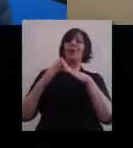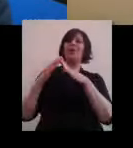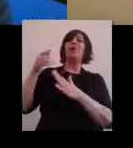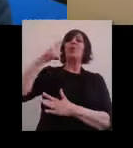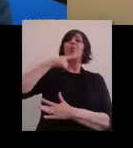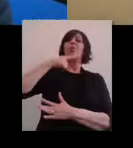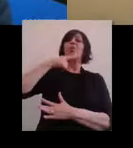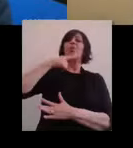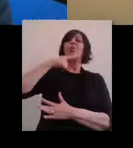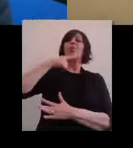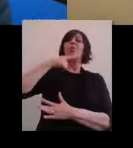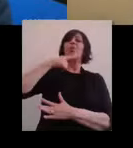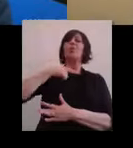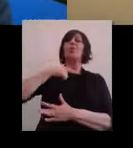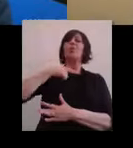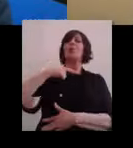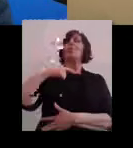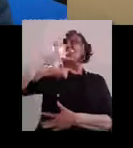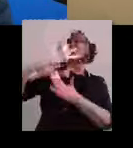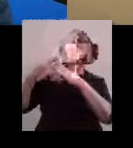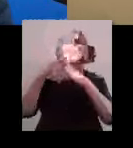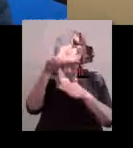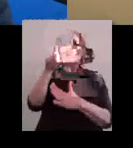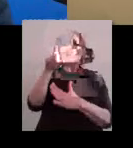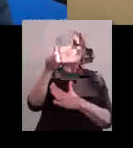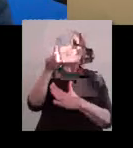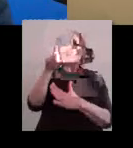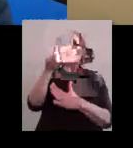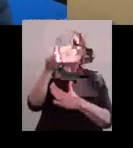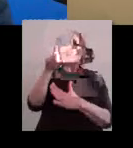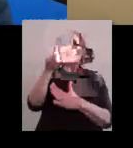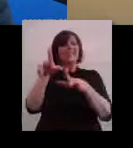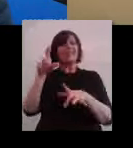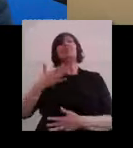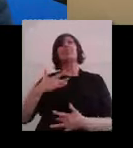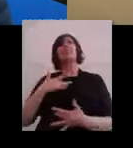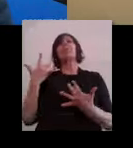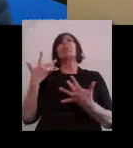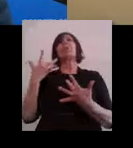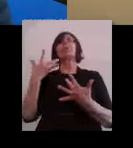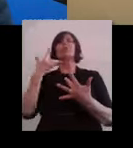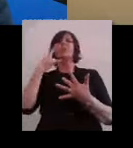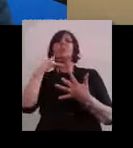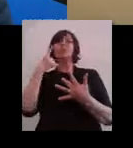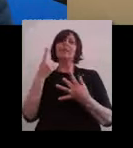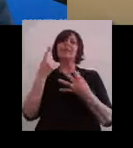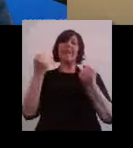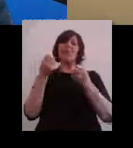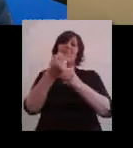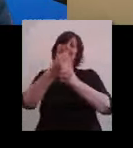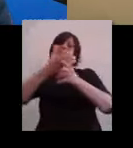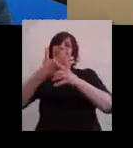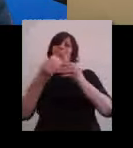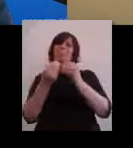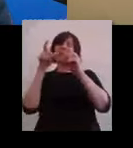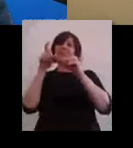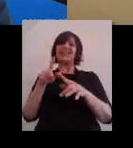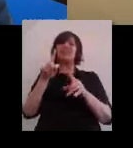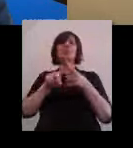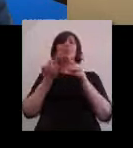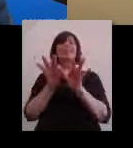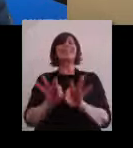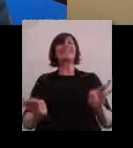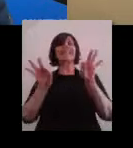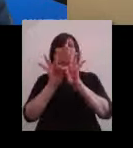the community, and we're very pleased that we were able to expand the testing to essential employees. This is not every individual who wants a test. It's